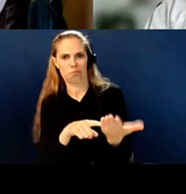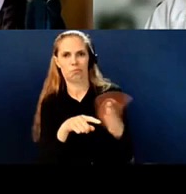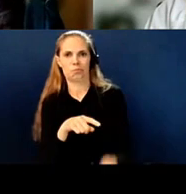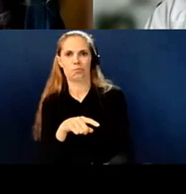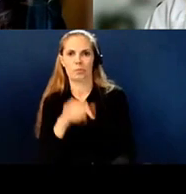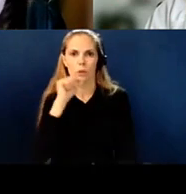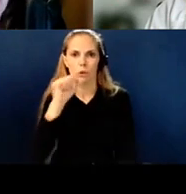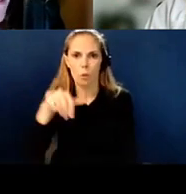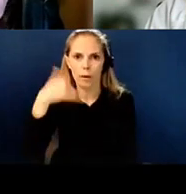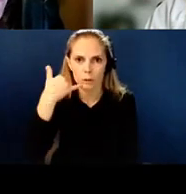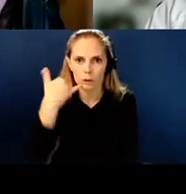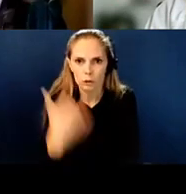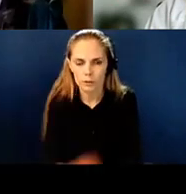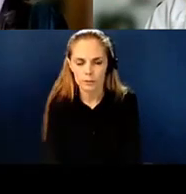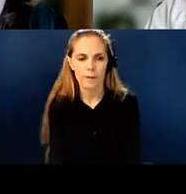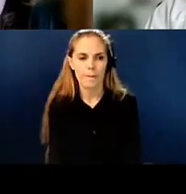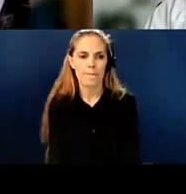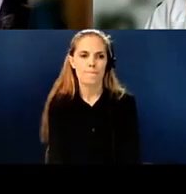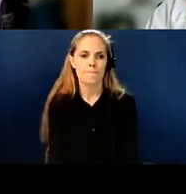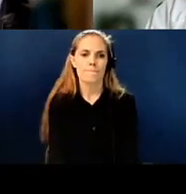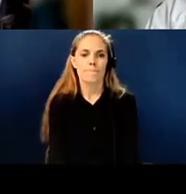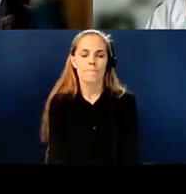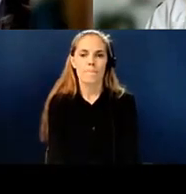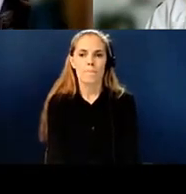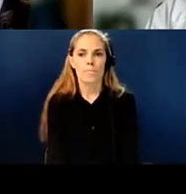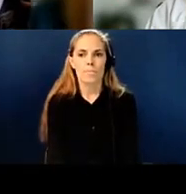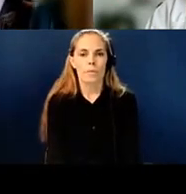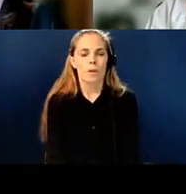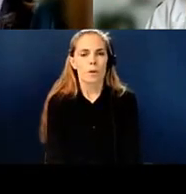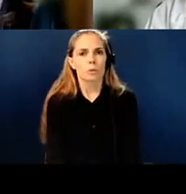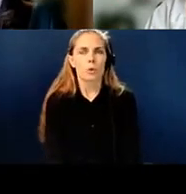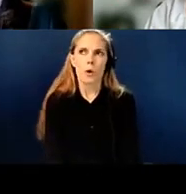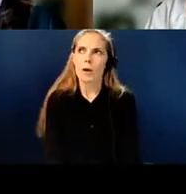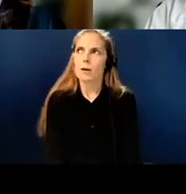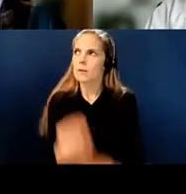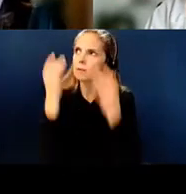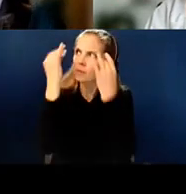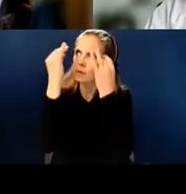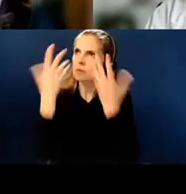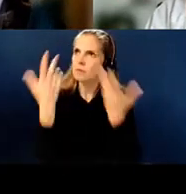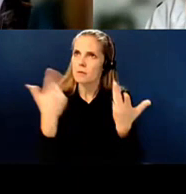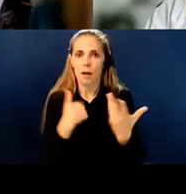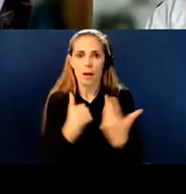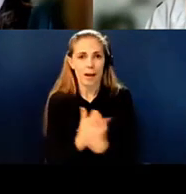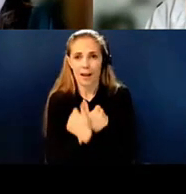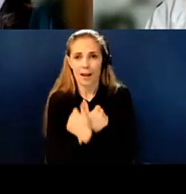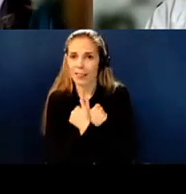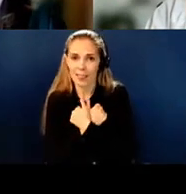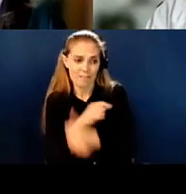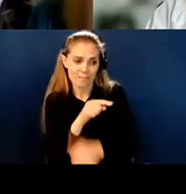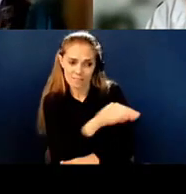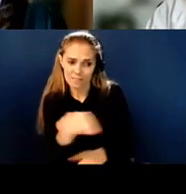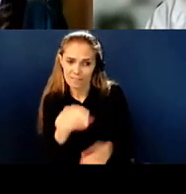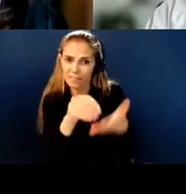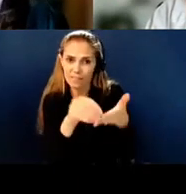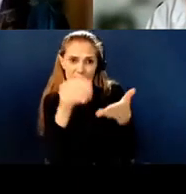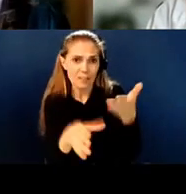And I made a little note to myself that said, I really love my learners, but that doesn't mean I want them to be able to call me on my personal cell